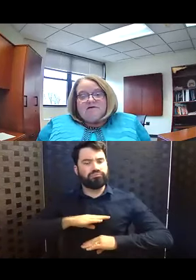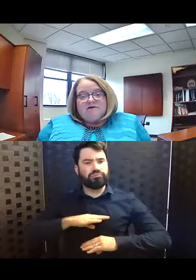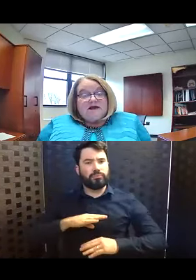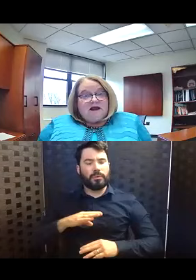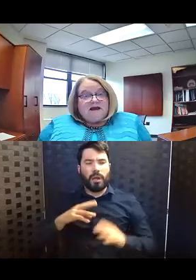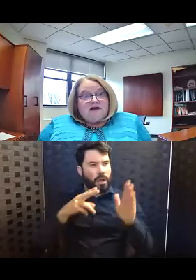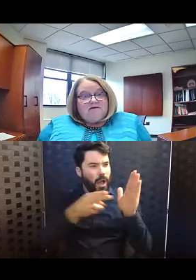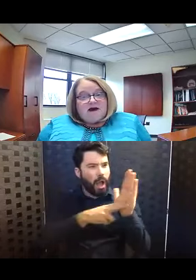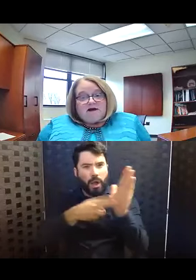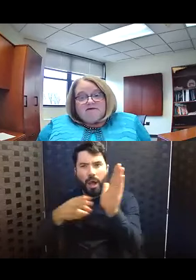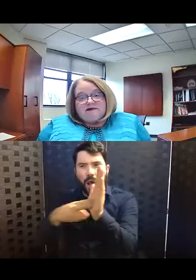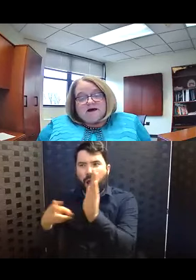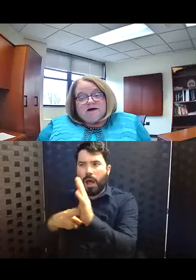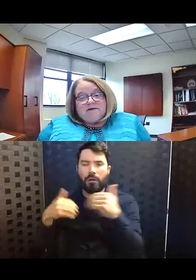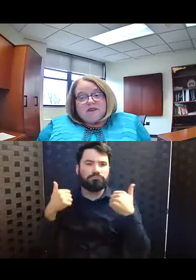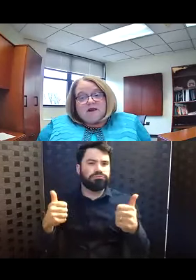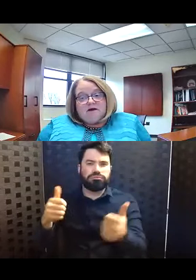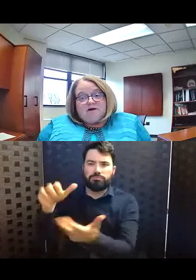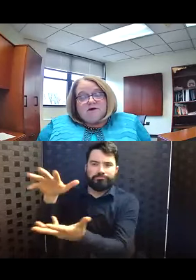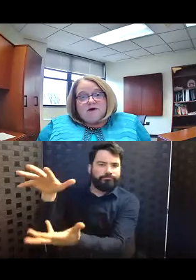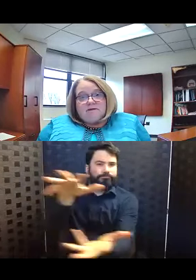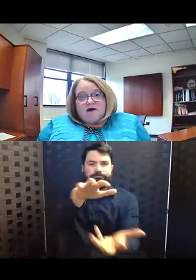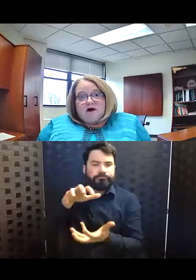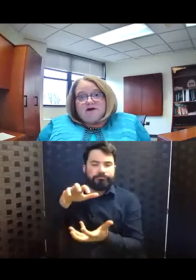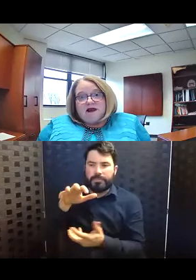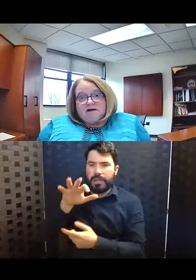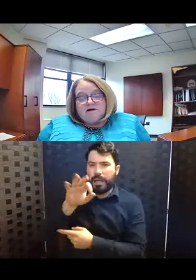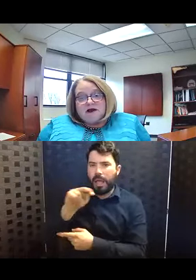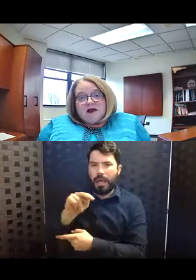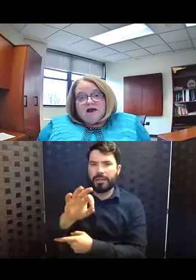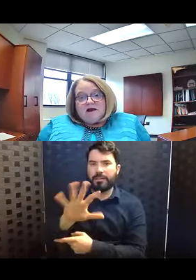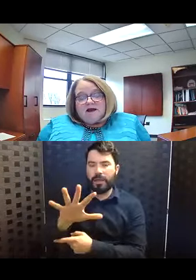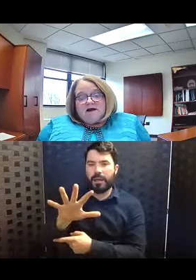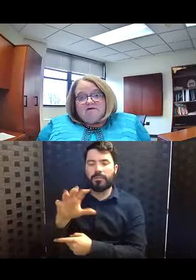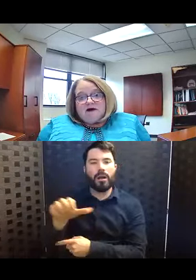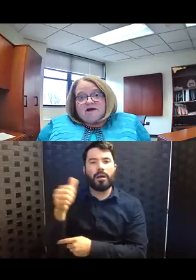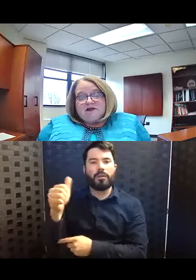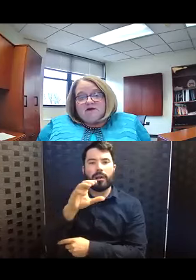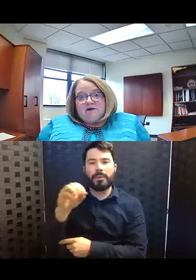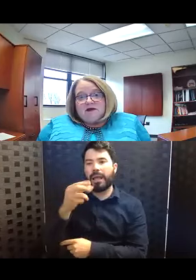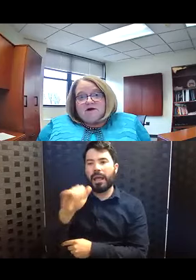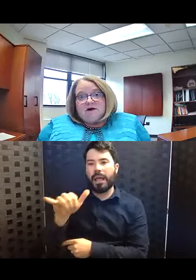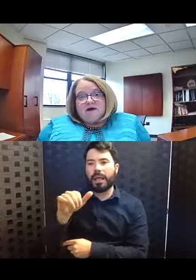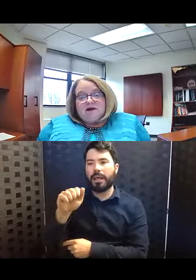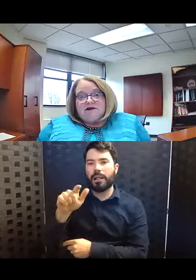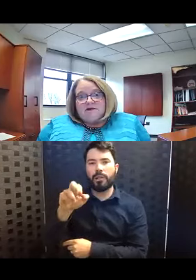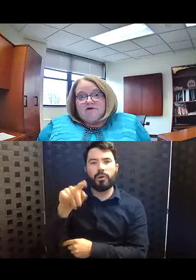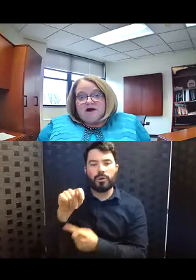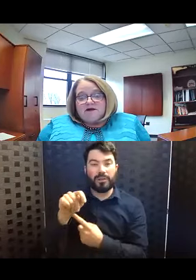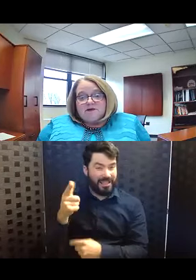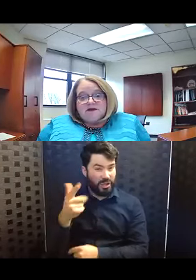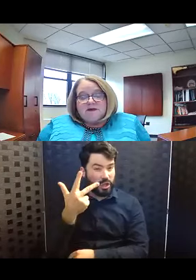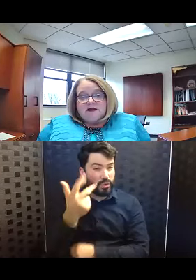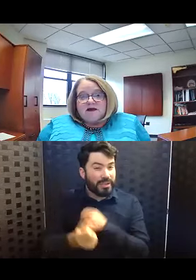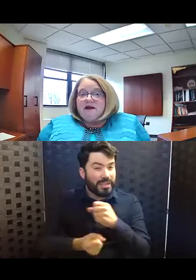contract to get N95s through a new company called Haylard, and they have actually a 3-year commitment